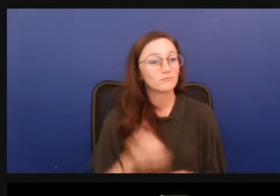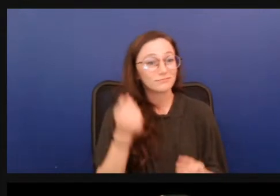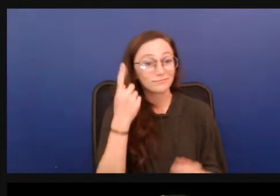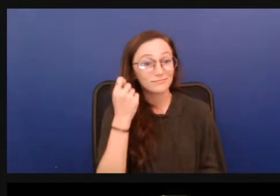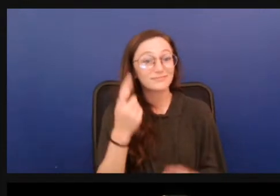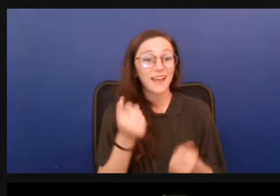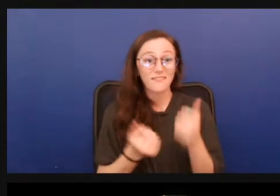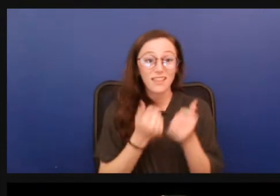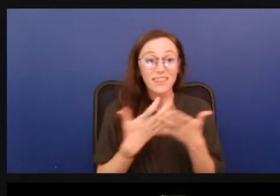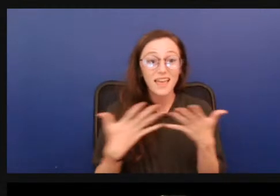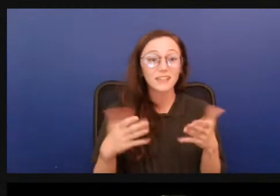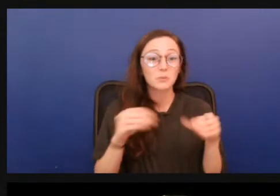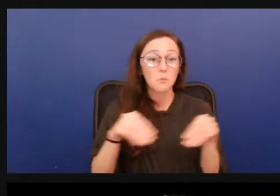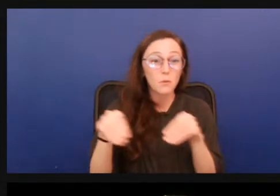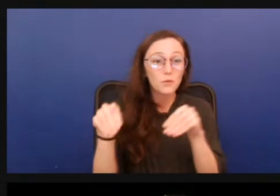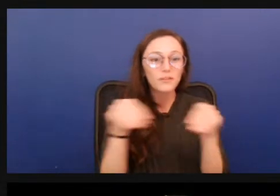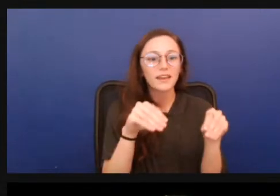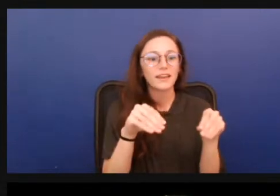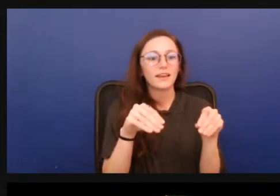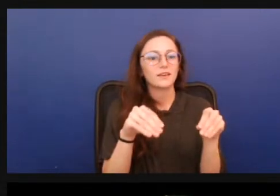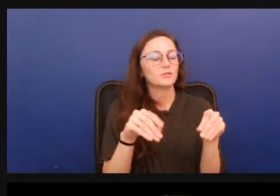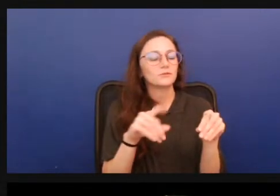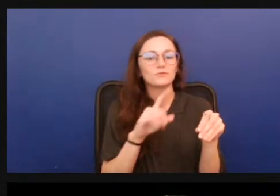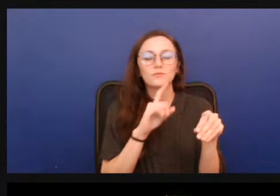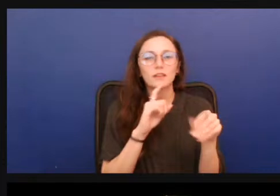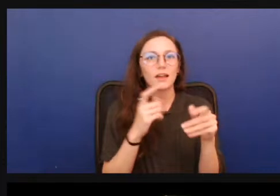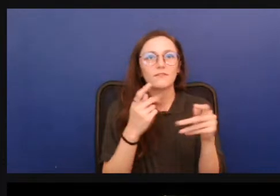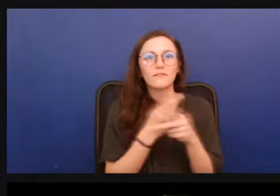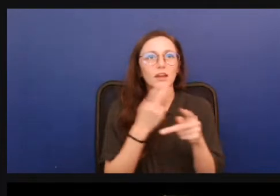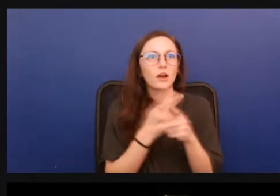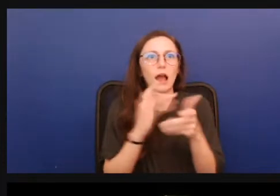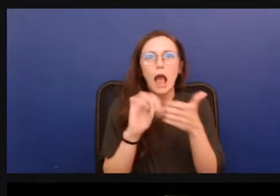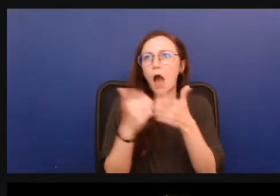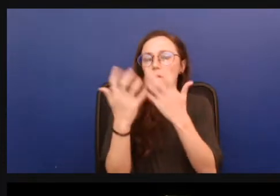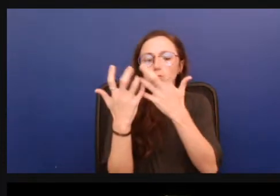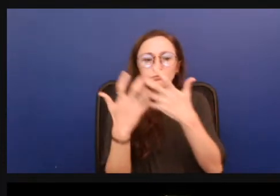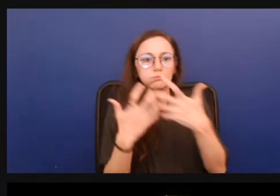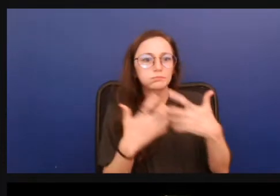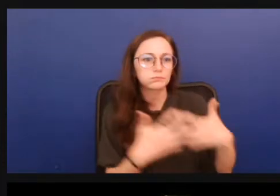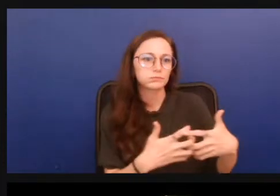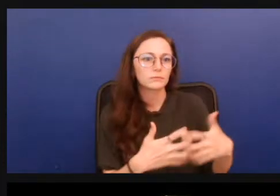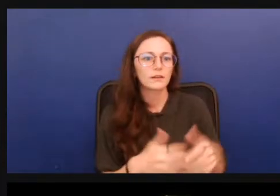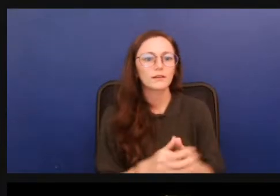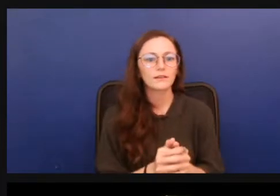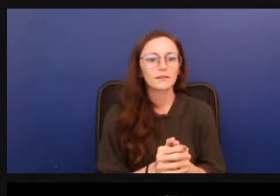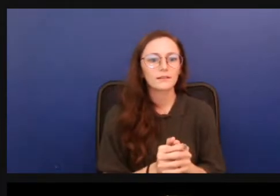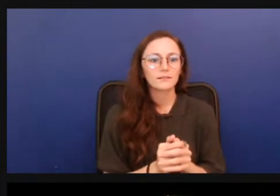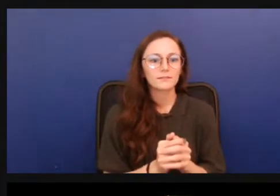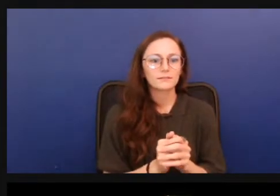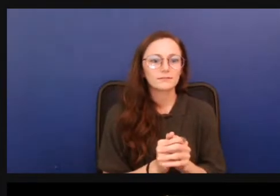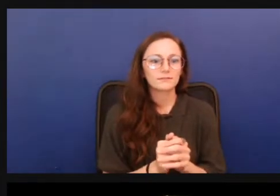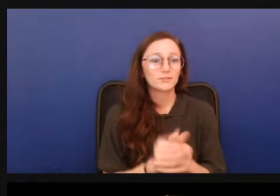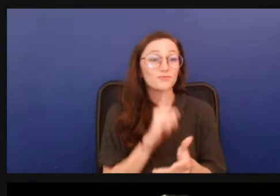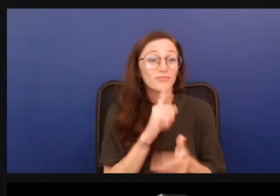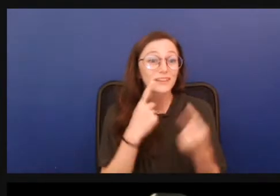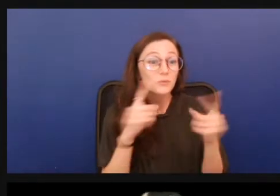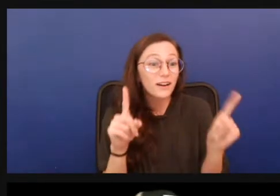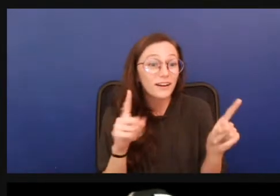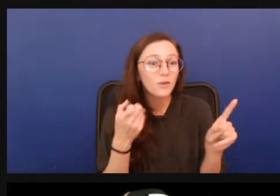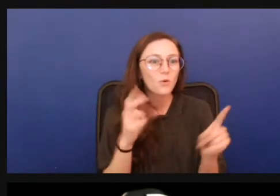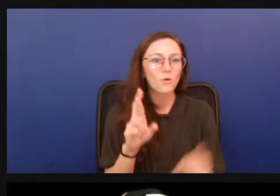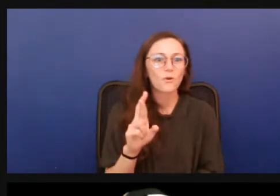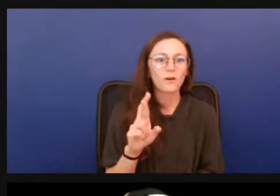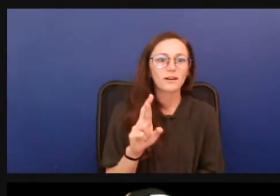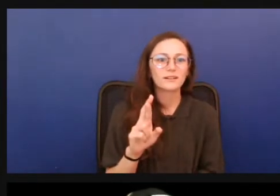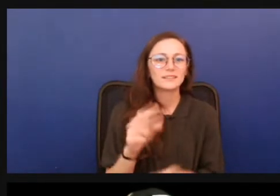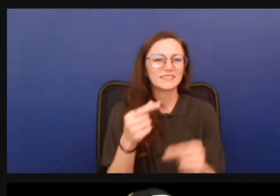all works kinematically and geometrically. If you were to rewind it, can you reassemble the thing, and does it actually work, or your geometries